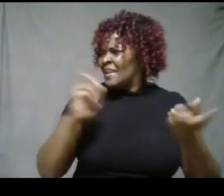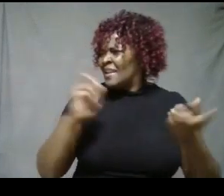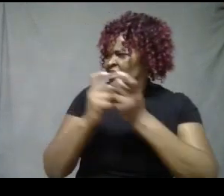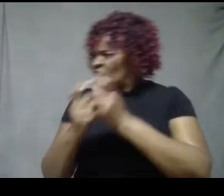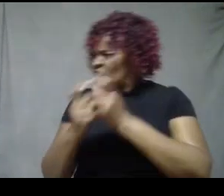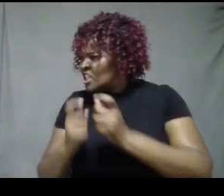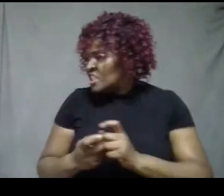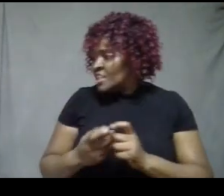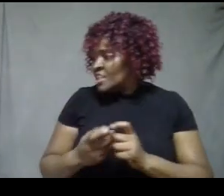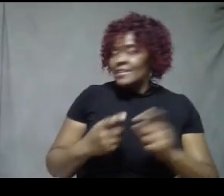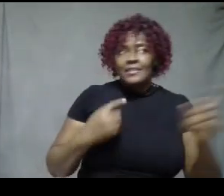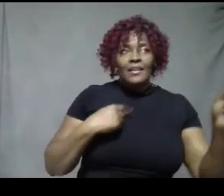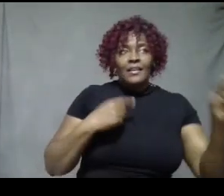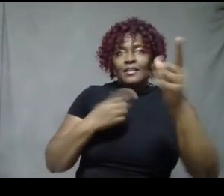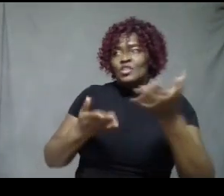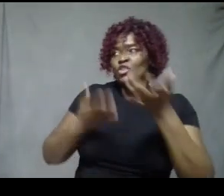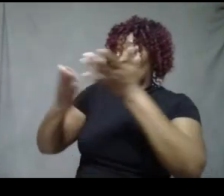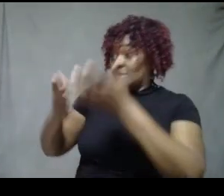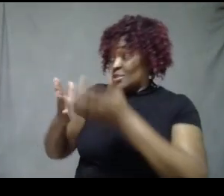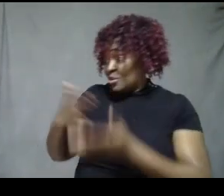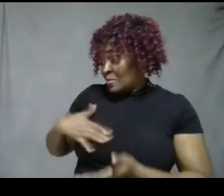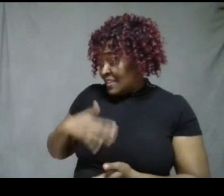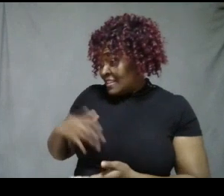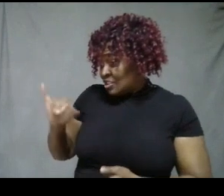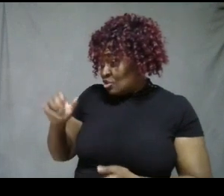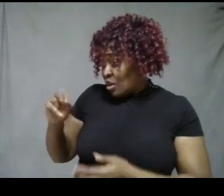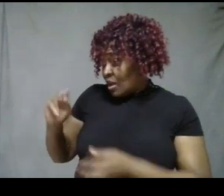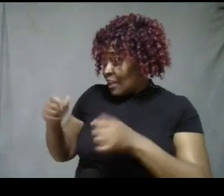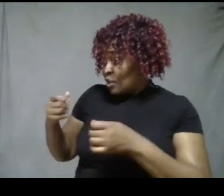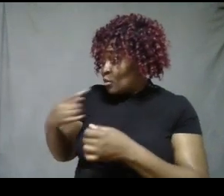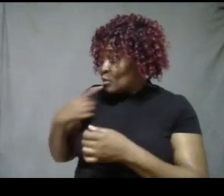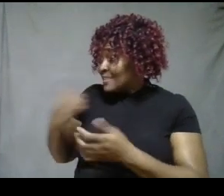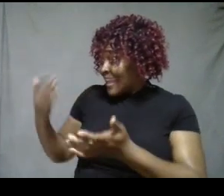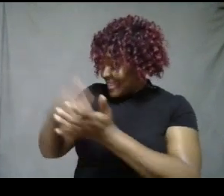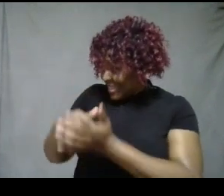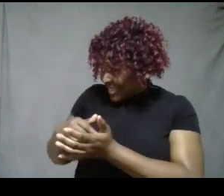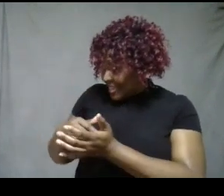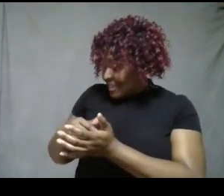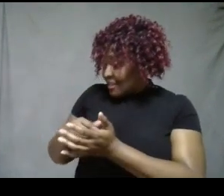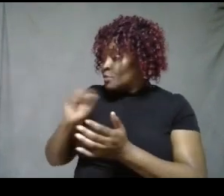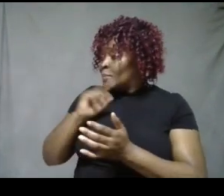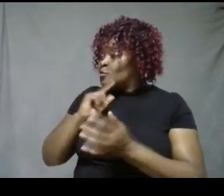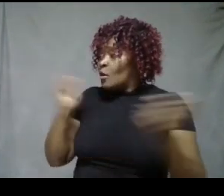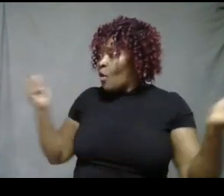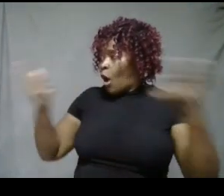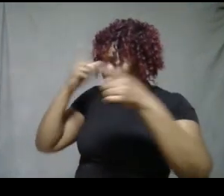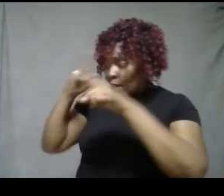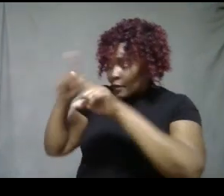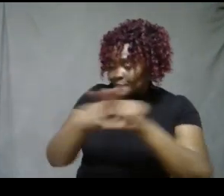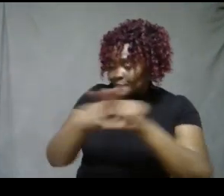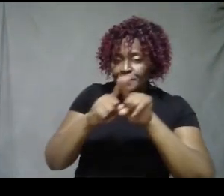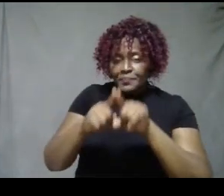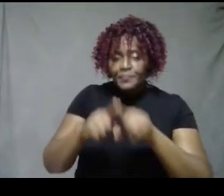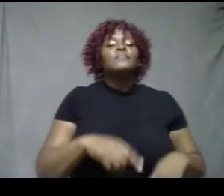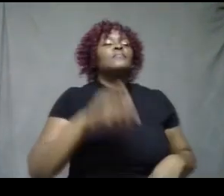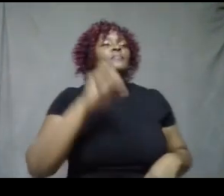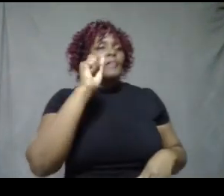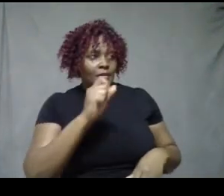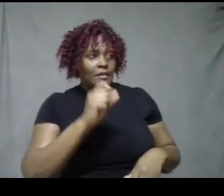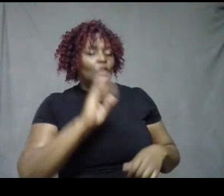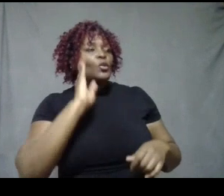make sure that we are both absolutely on the same page? Yeah, so we are going to start with prioritizing those who have not received any sort of COVID relief by